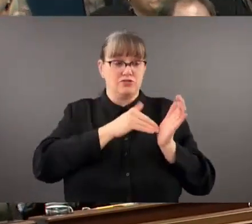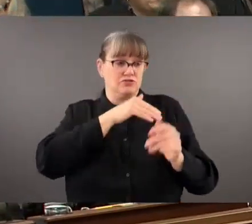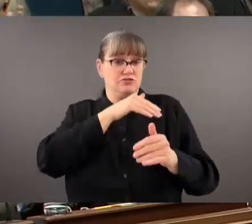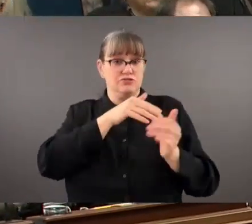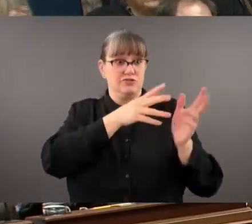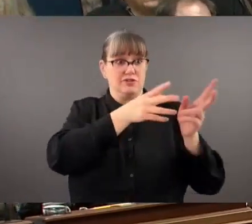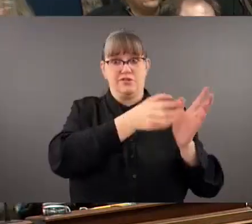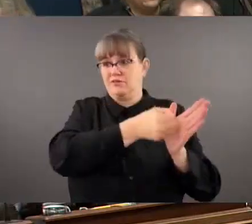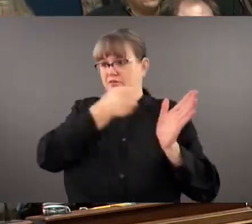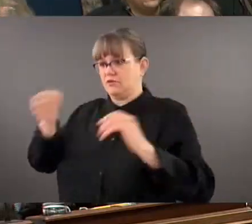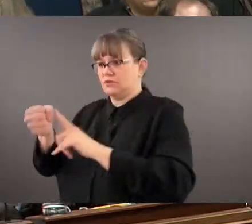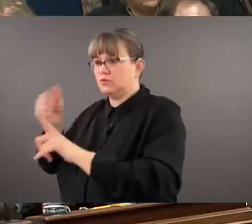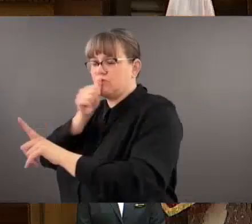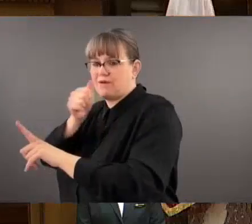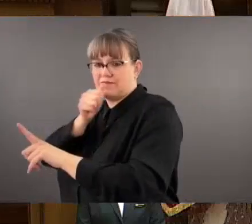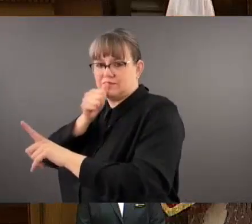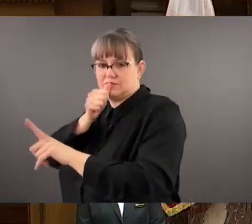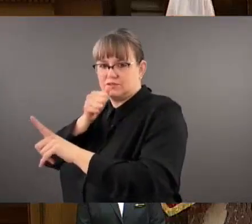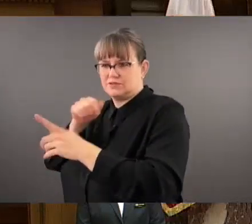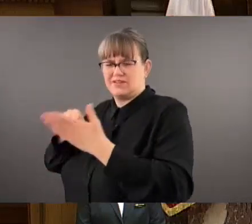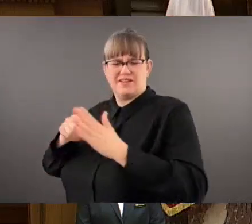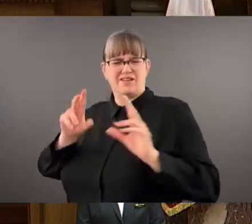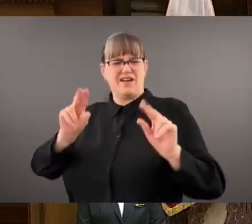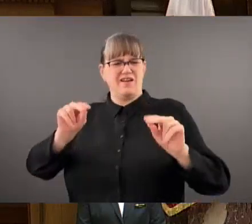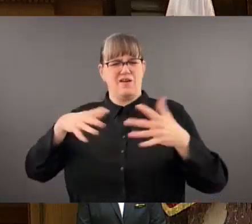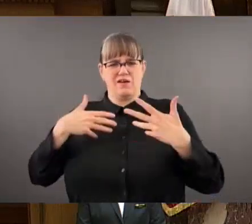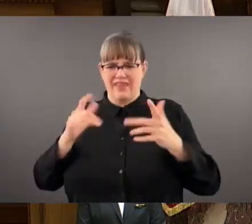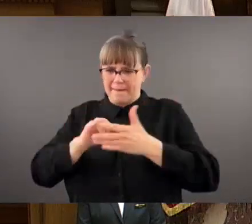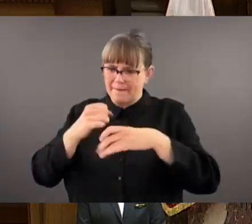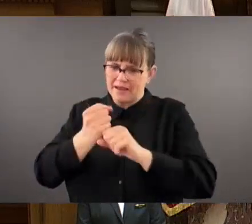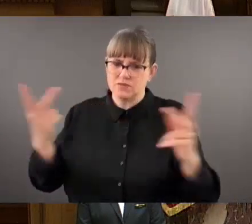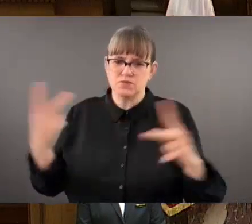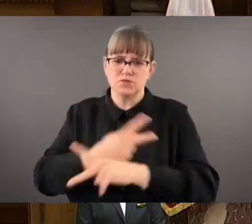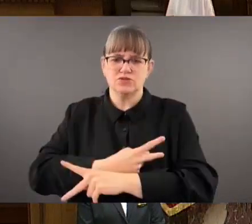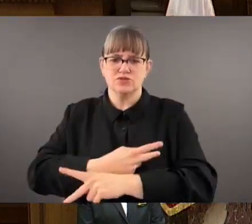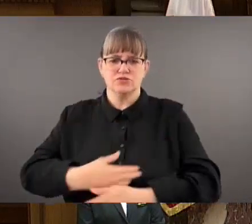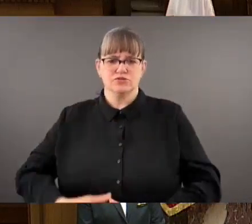The bell ends the question period.